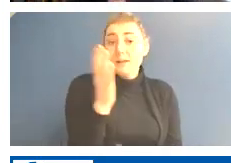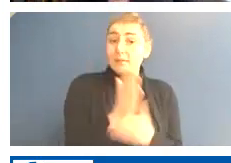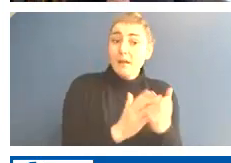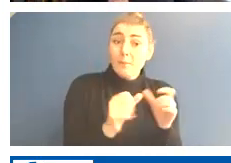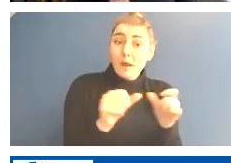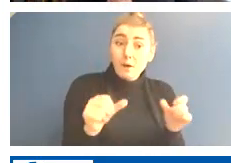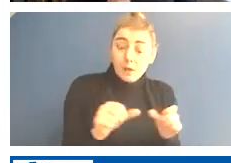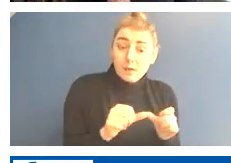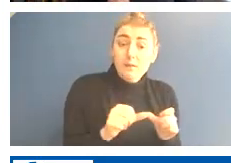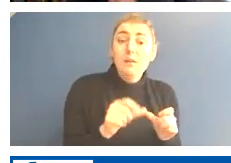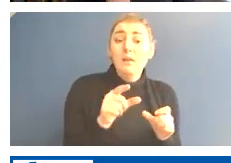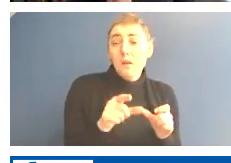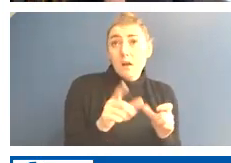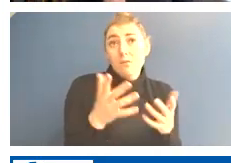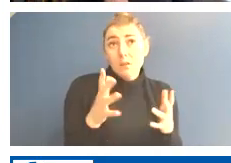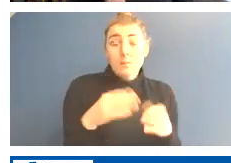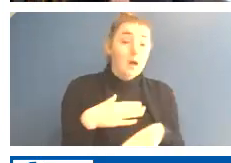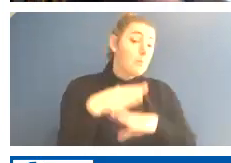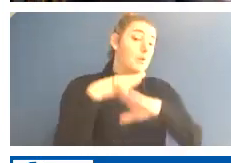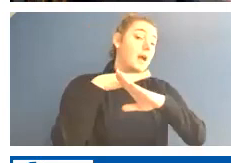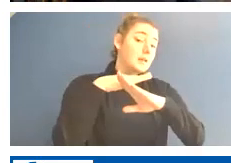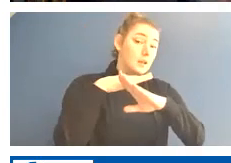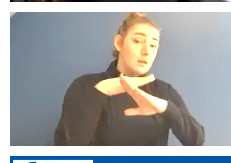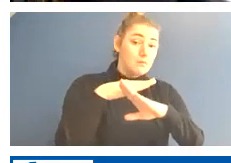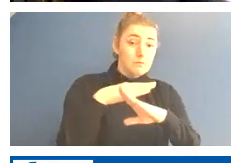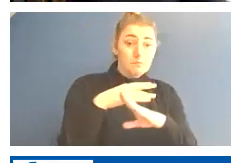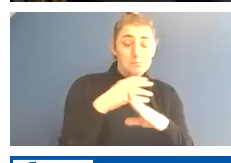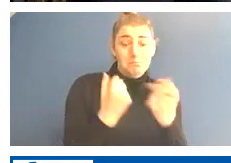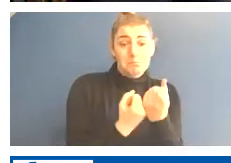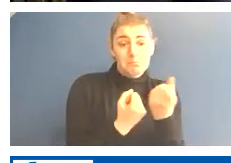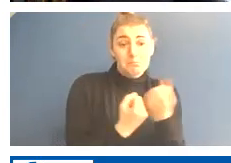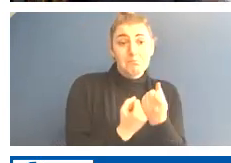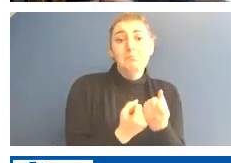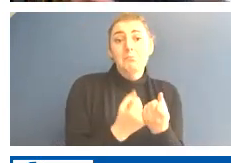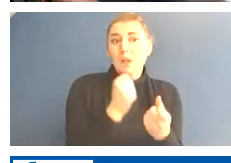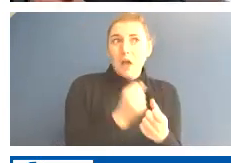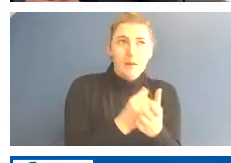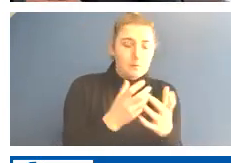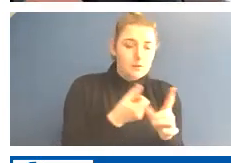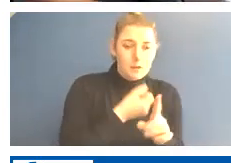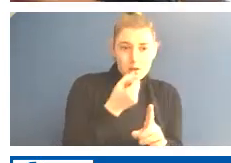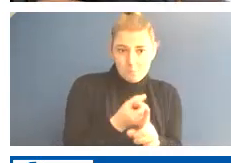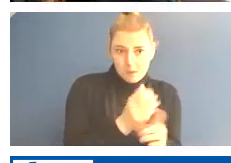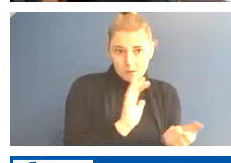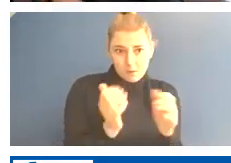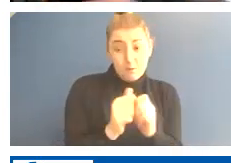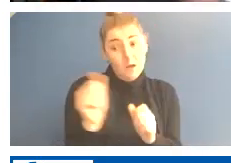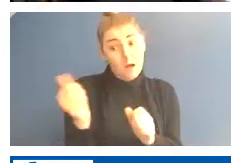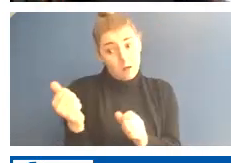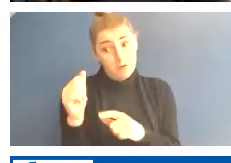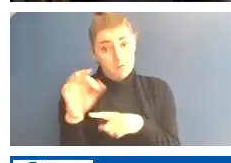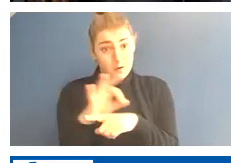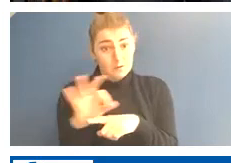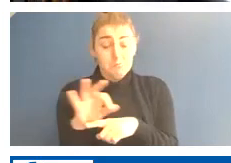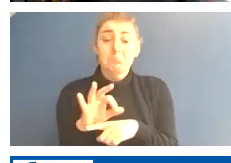areas, have a bit of a protective factor or not as much impact, whereas others,